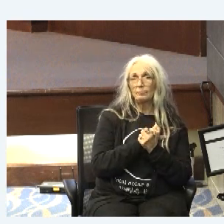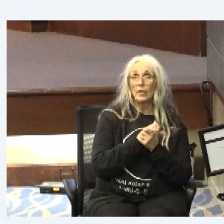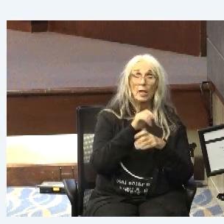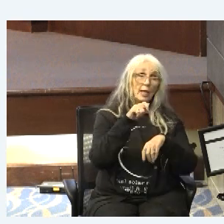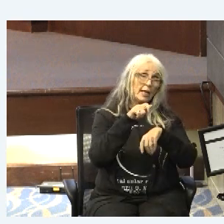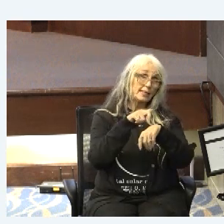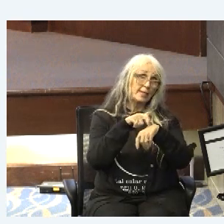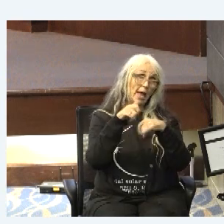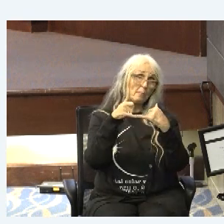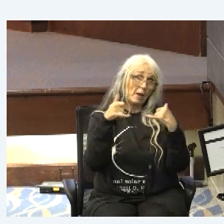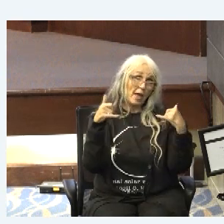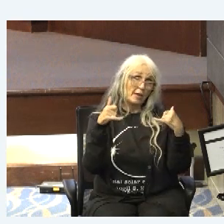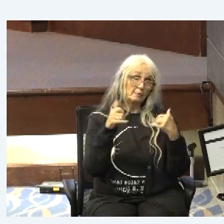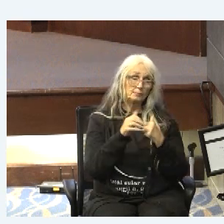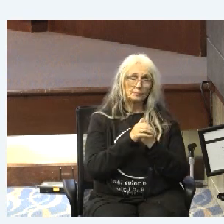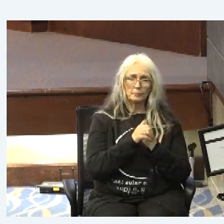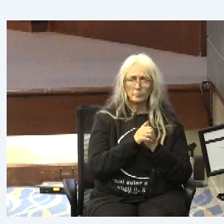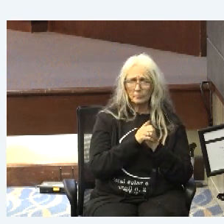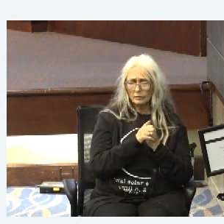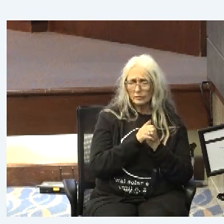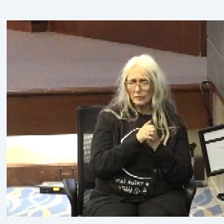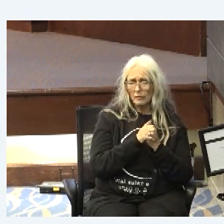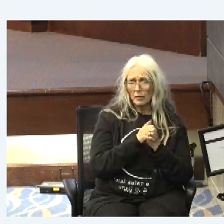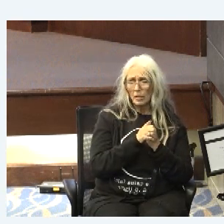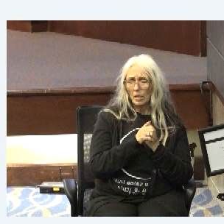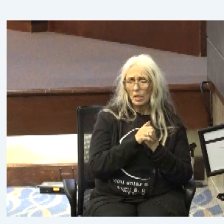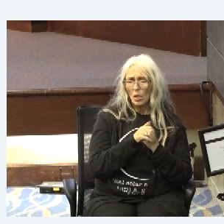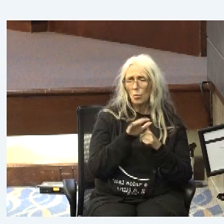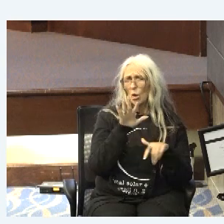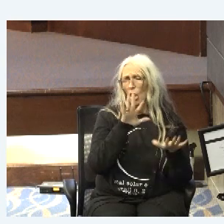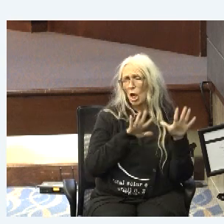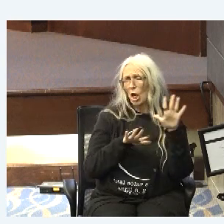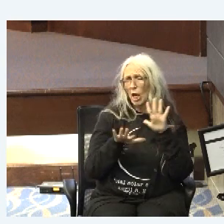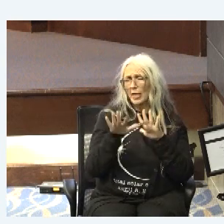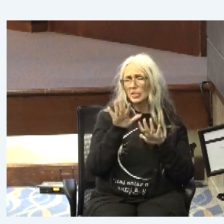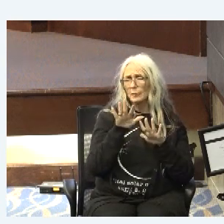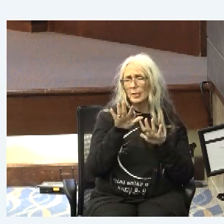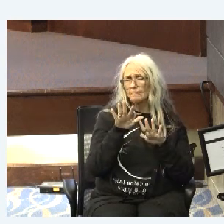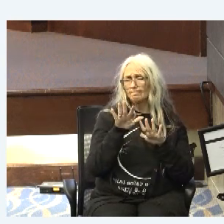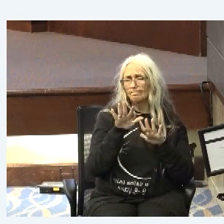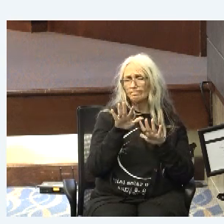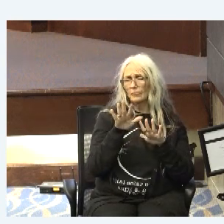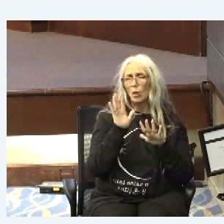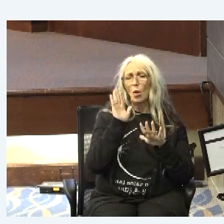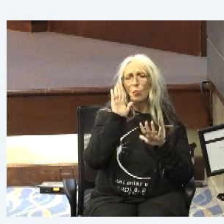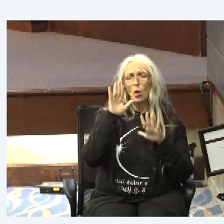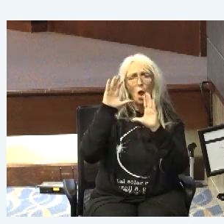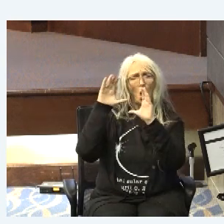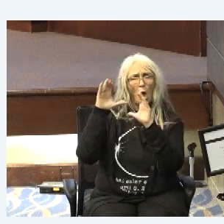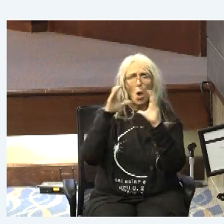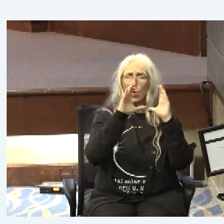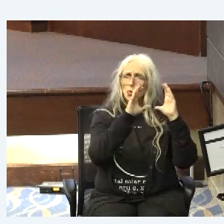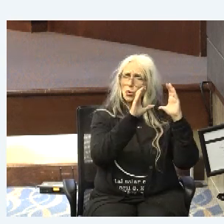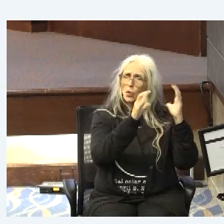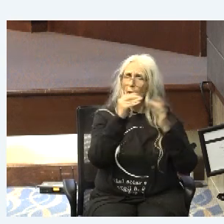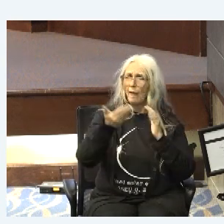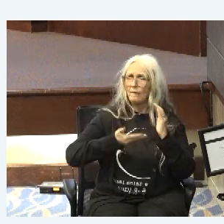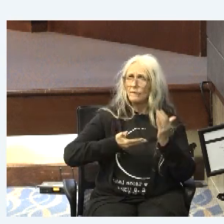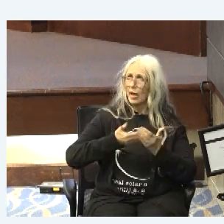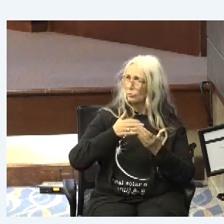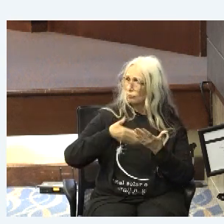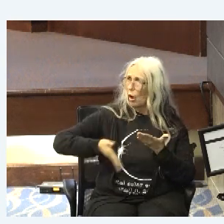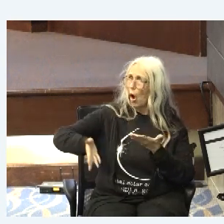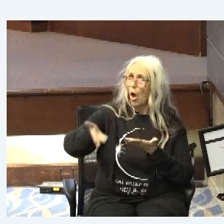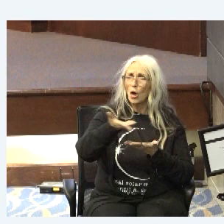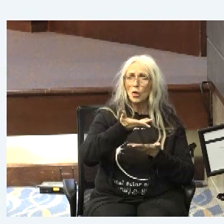Timeline, we are estimating that we will be hosting and inviting all of you to